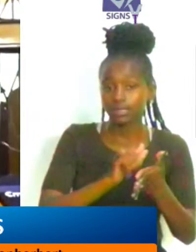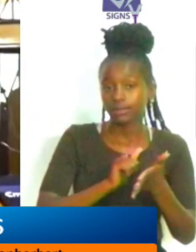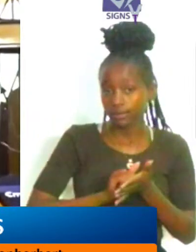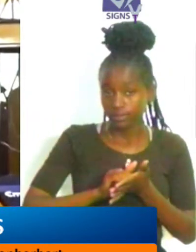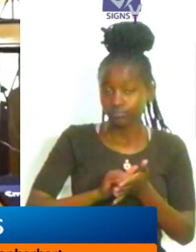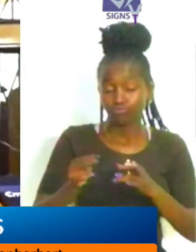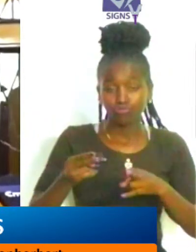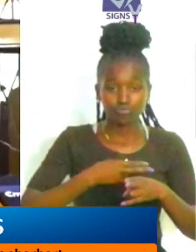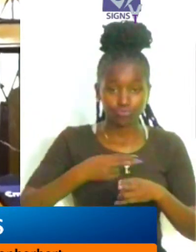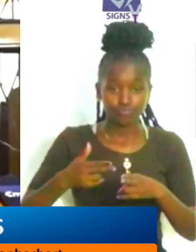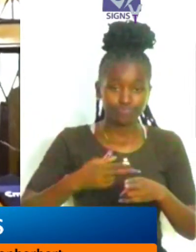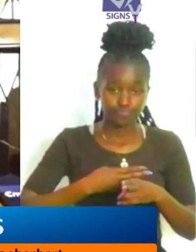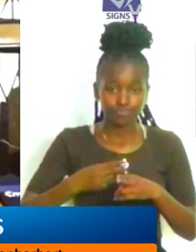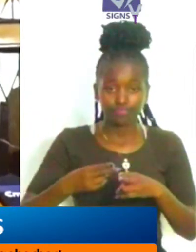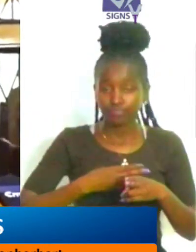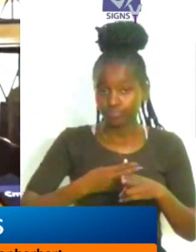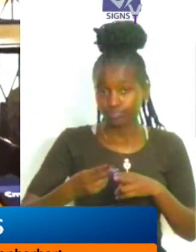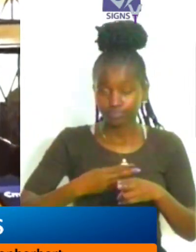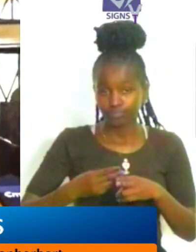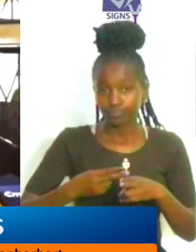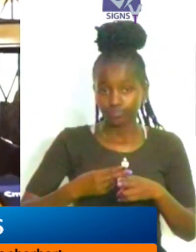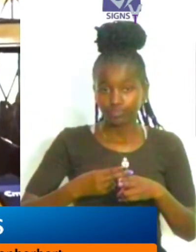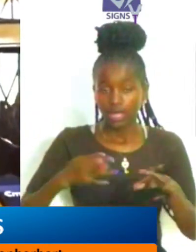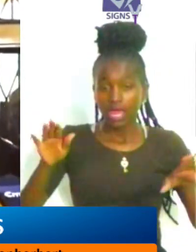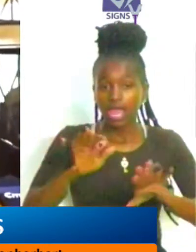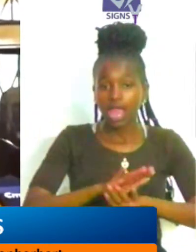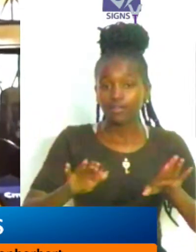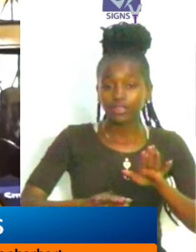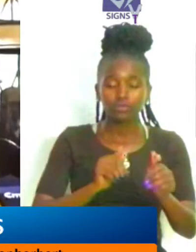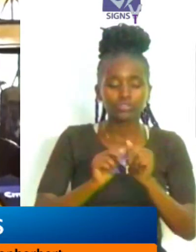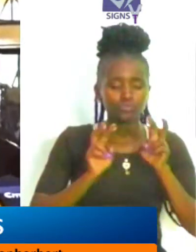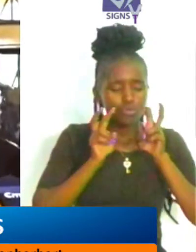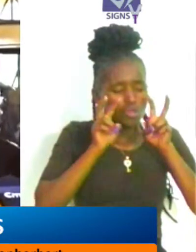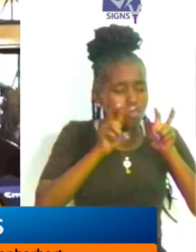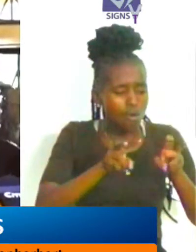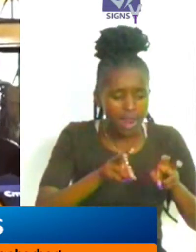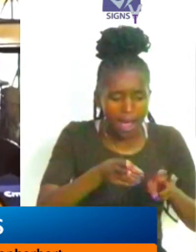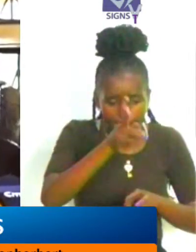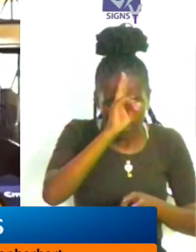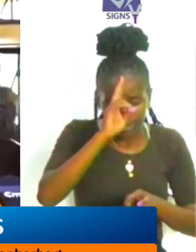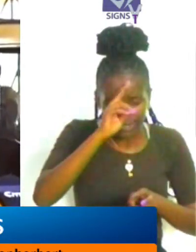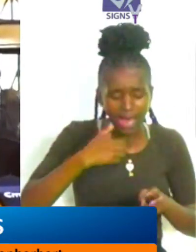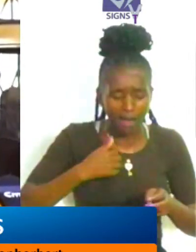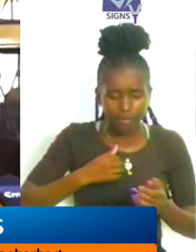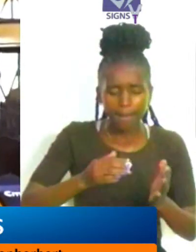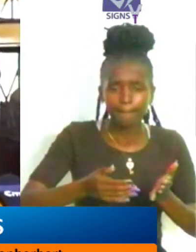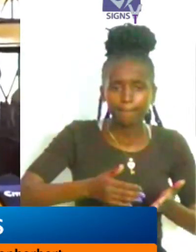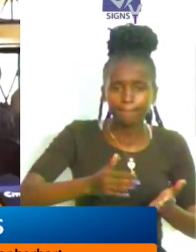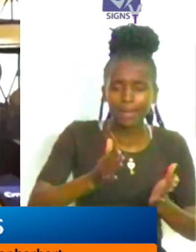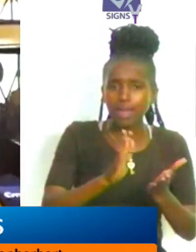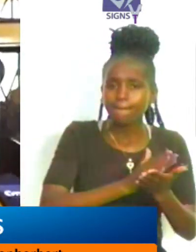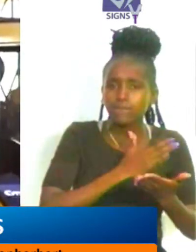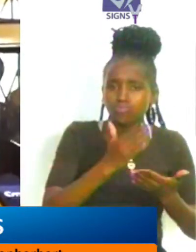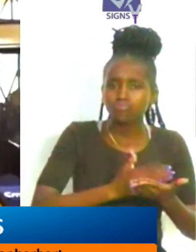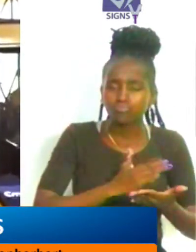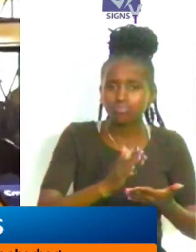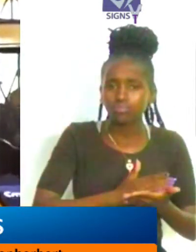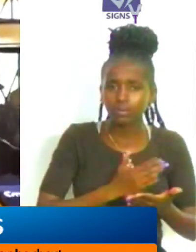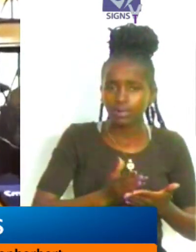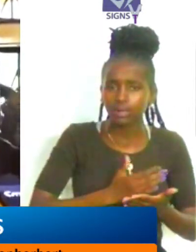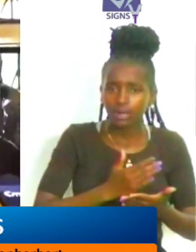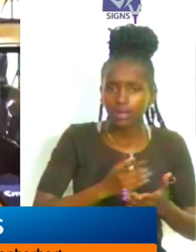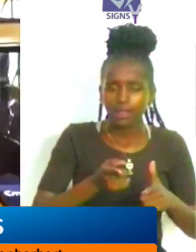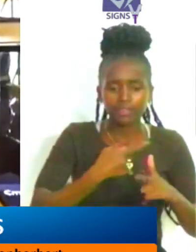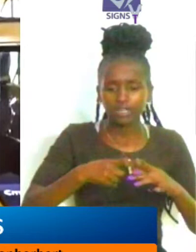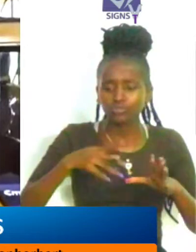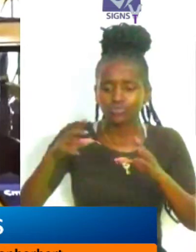soon vile polisi walikuwa nabeba Okare's book, the famous OB, tunaibeba tunapeleka